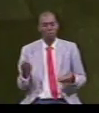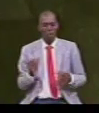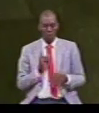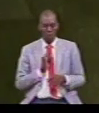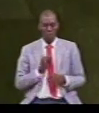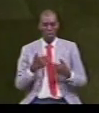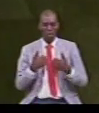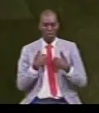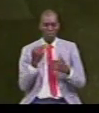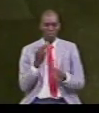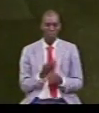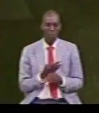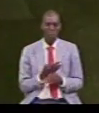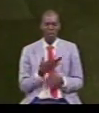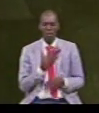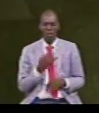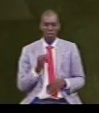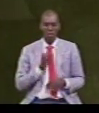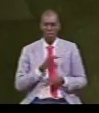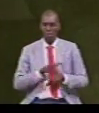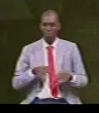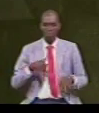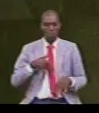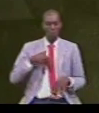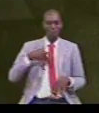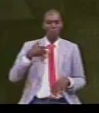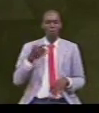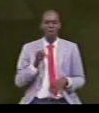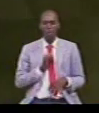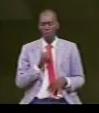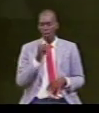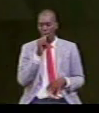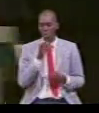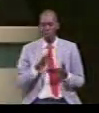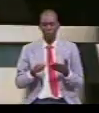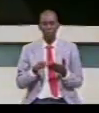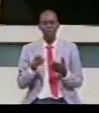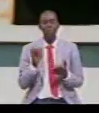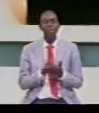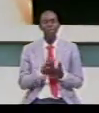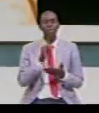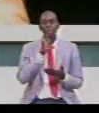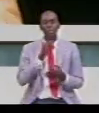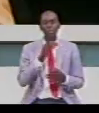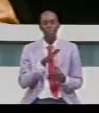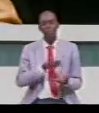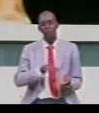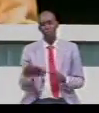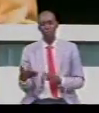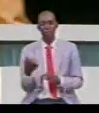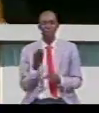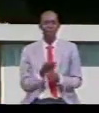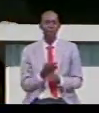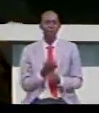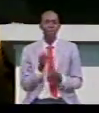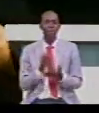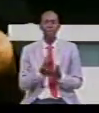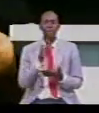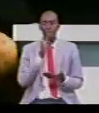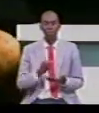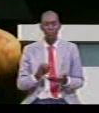faith and I don't feel I'm forgiven. That's dead faith. That's faith